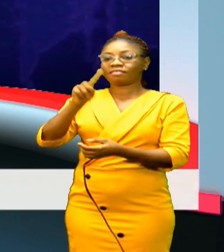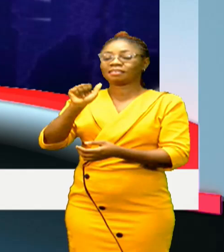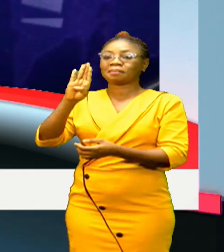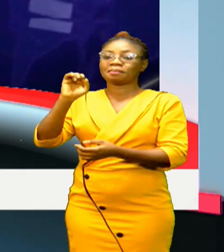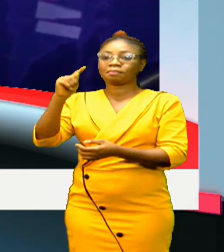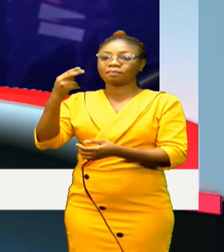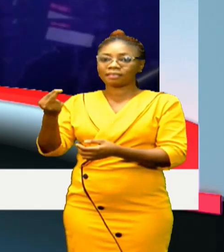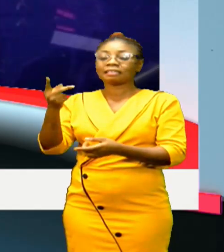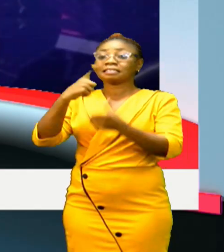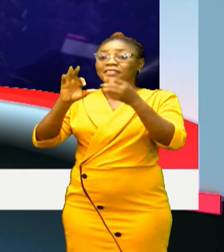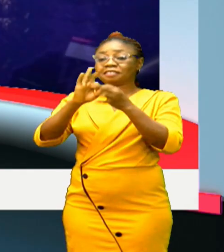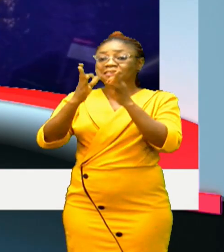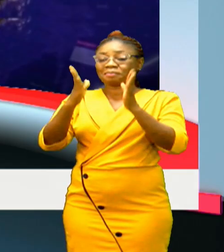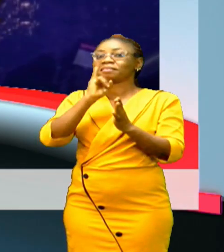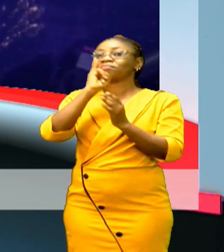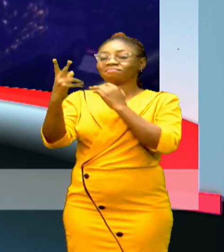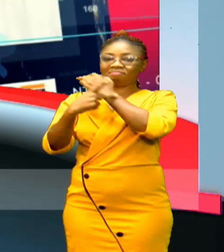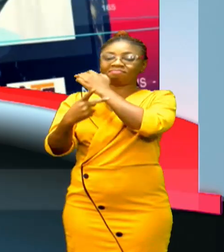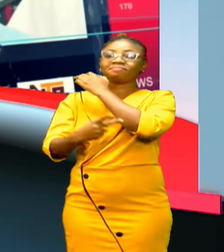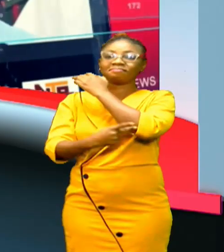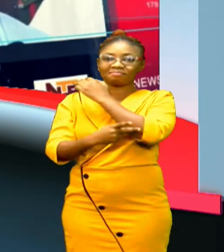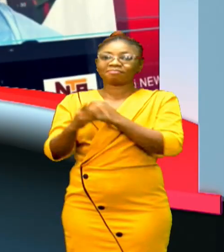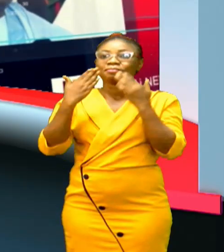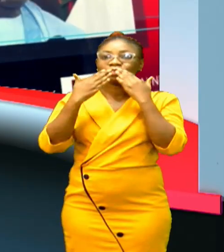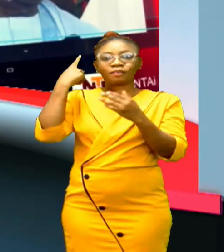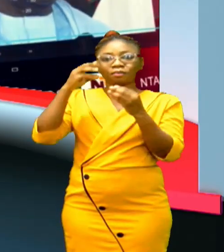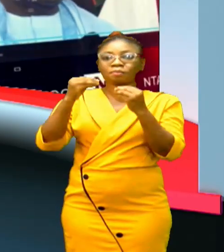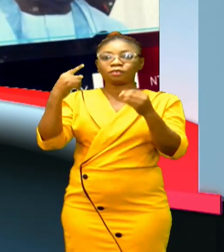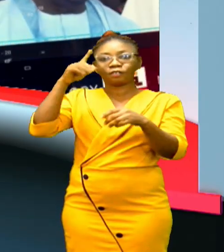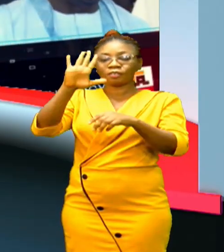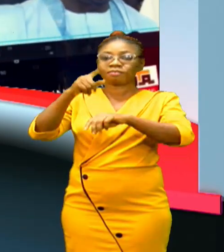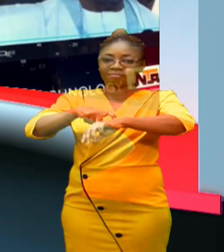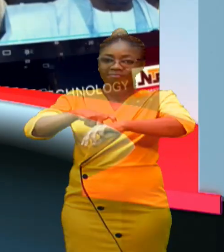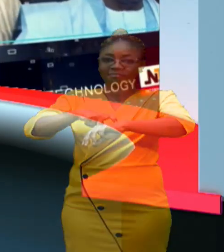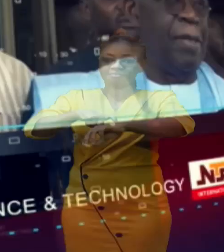And our sign language interpreter is Precious Ozemina. Thank you so much for your time.